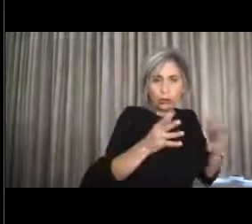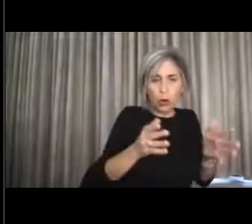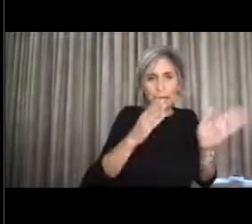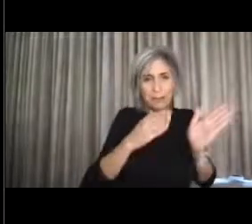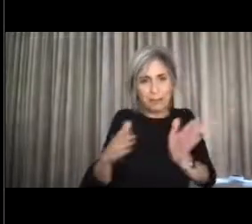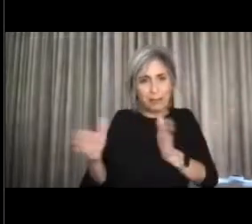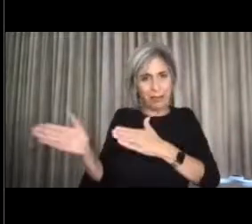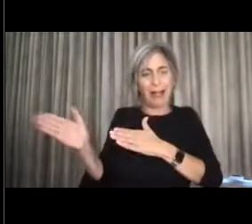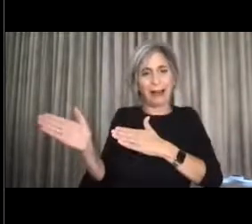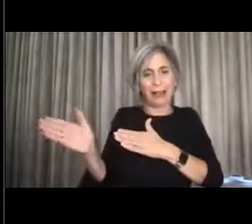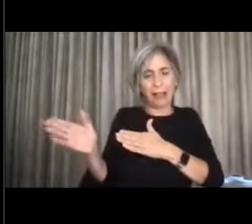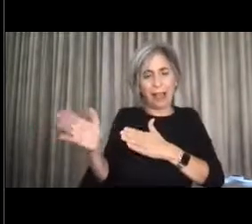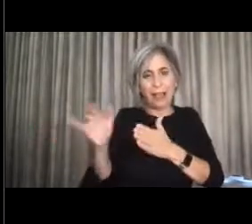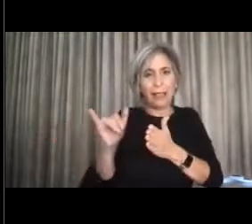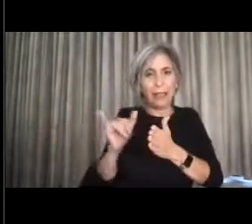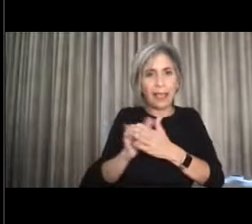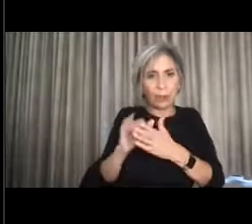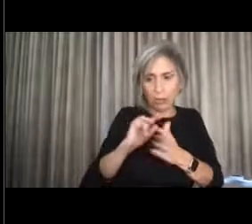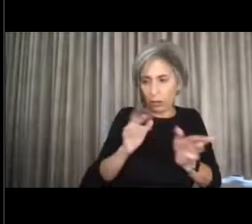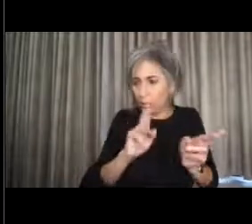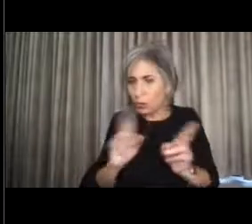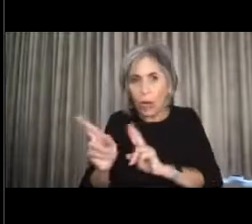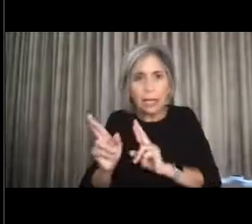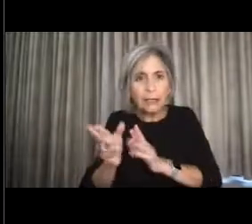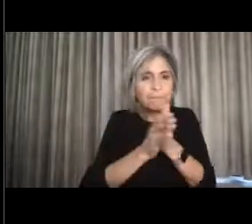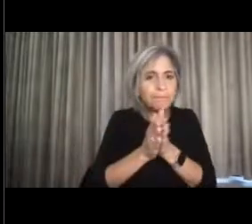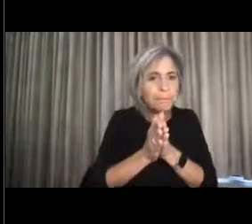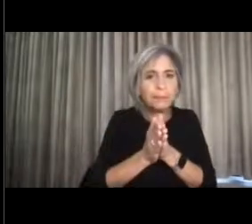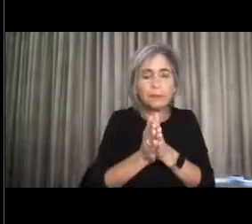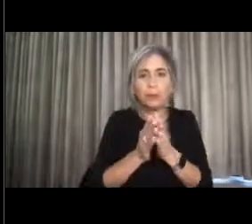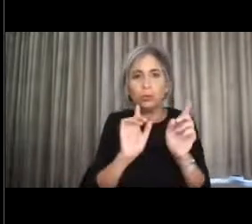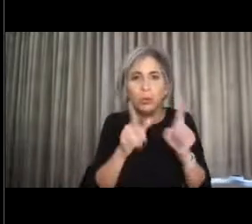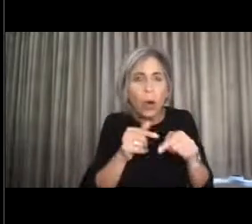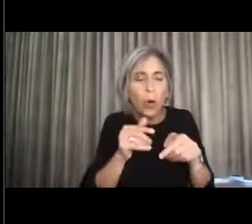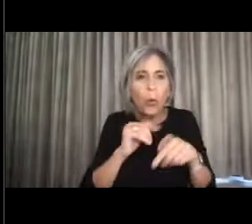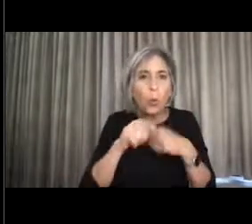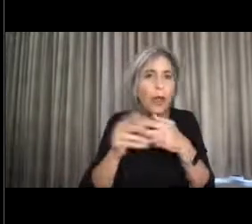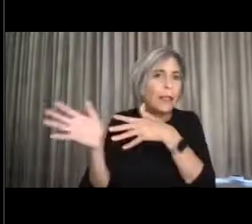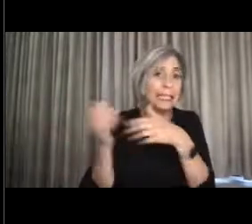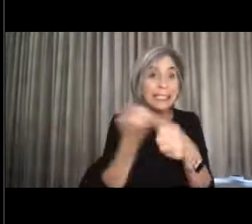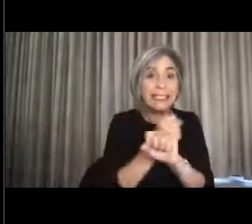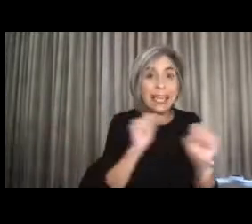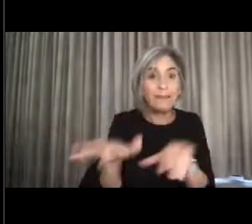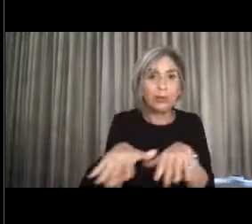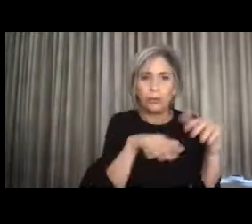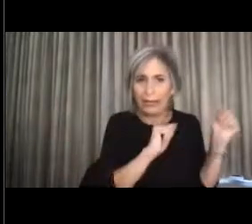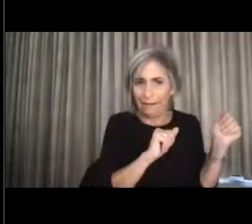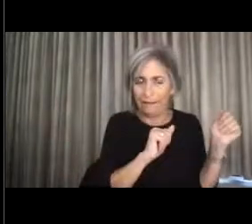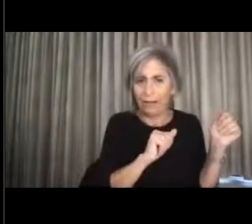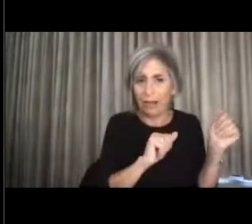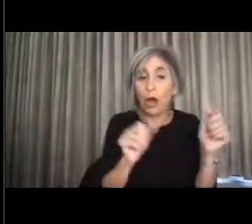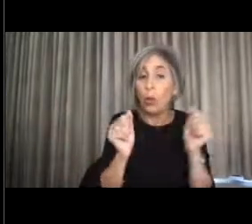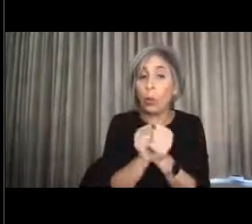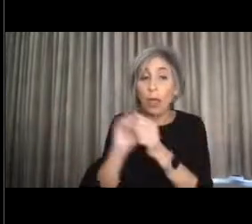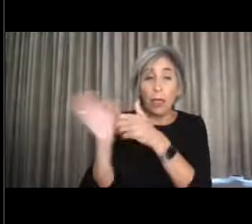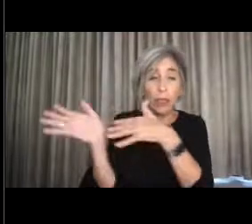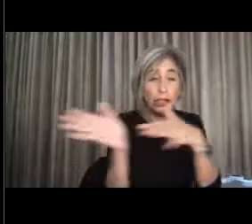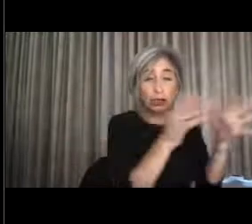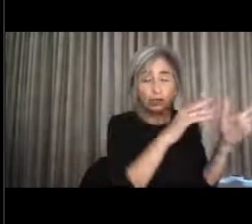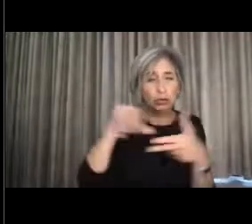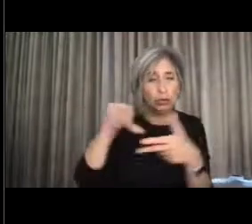planning, which would, the preparation prior to the storm as well. So, fortunately, with these storms, we have